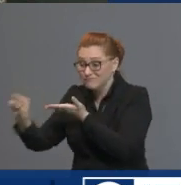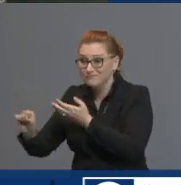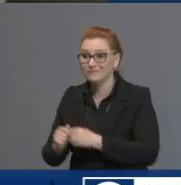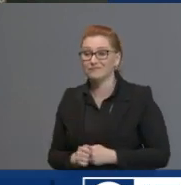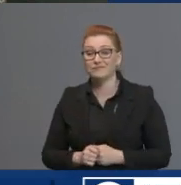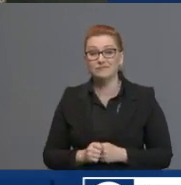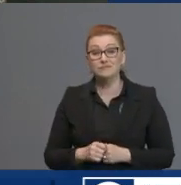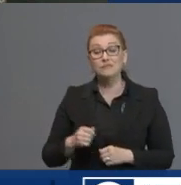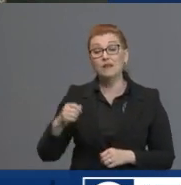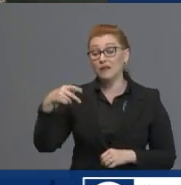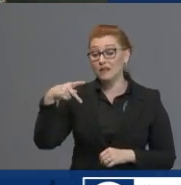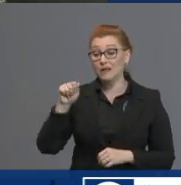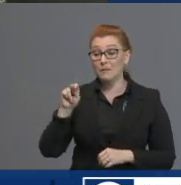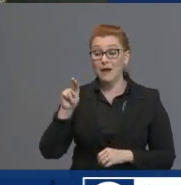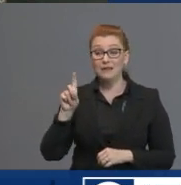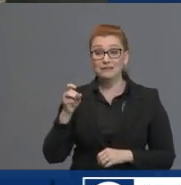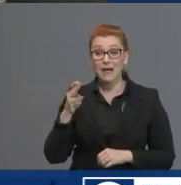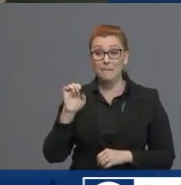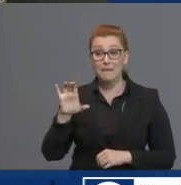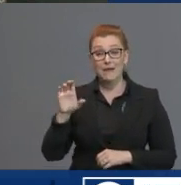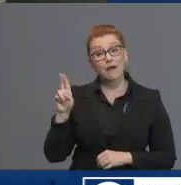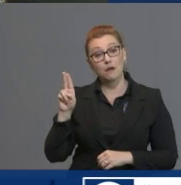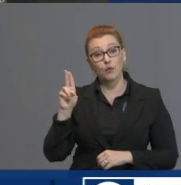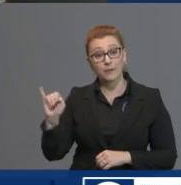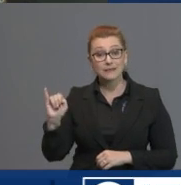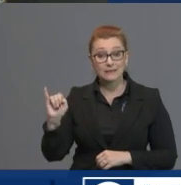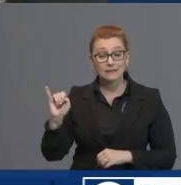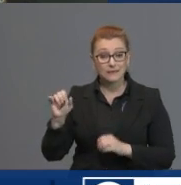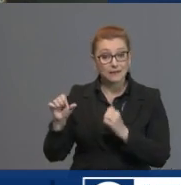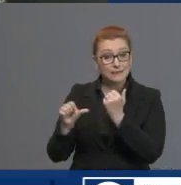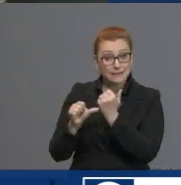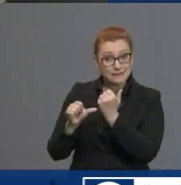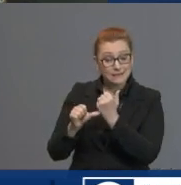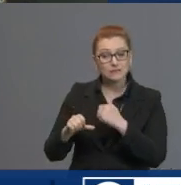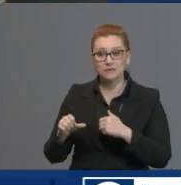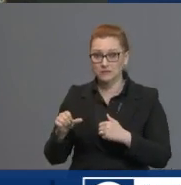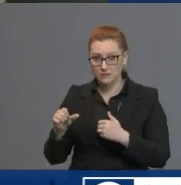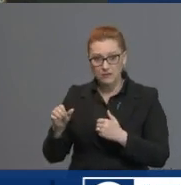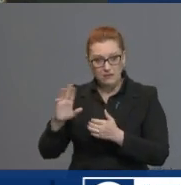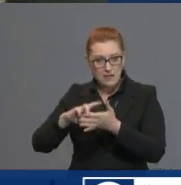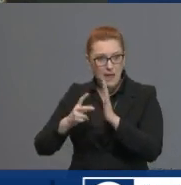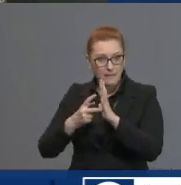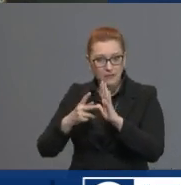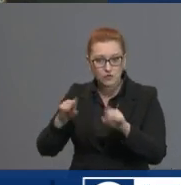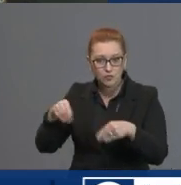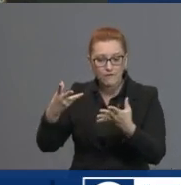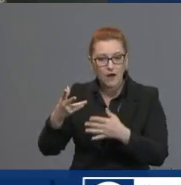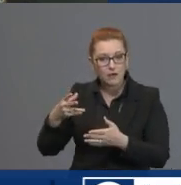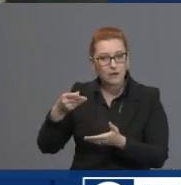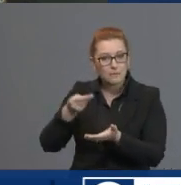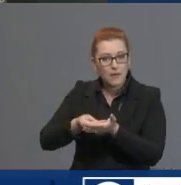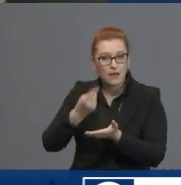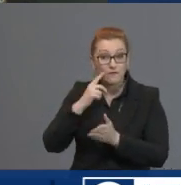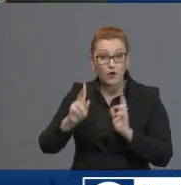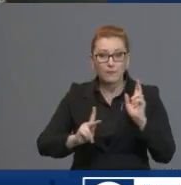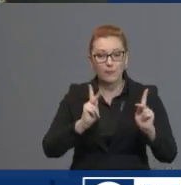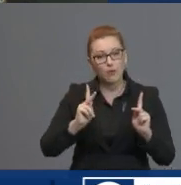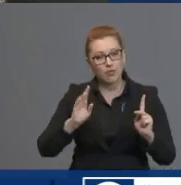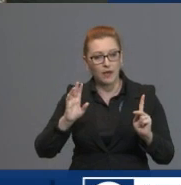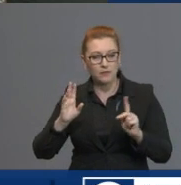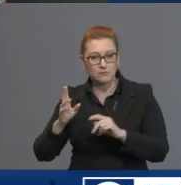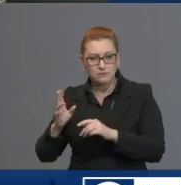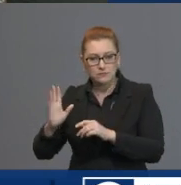Pandemic unemployment assistance, this is benefits for individuals who otherwise wouldn't be eligible. Yesterday,